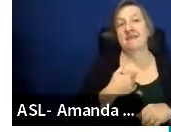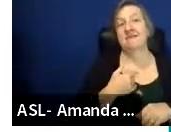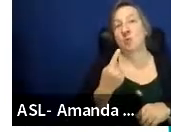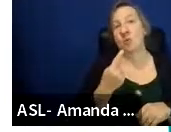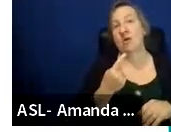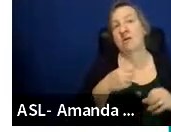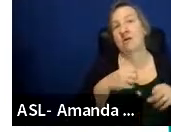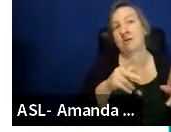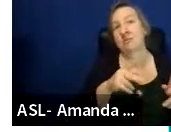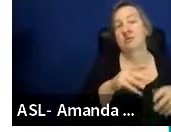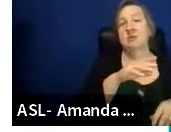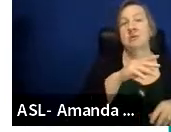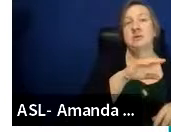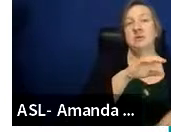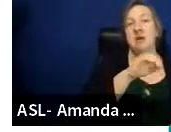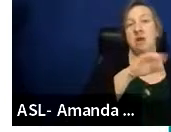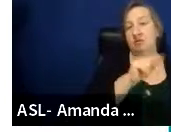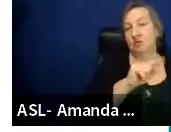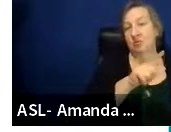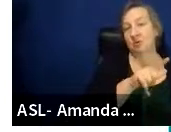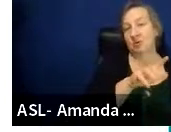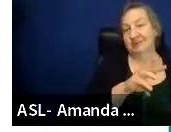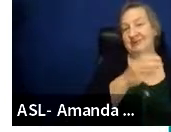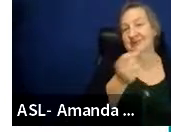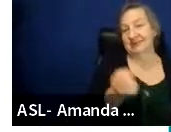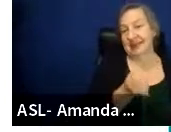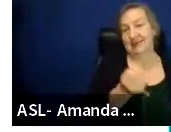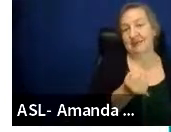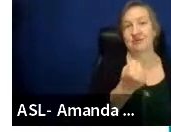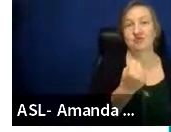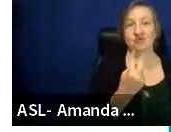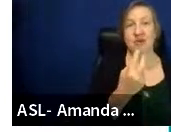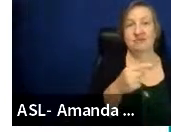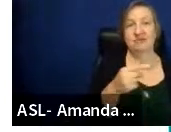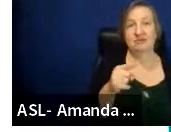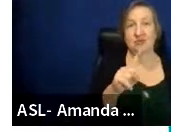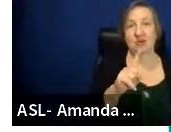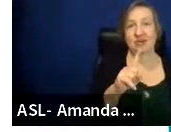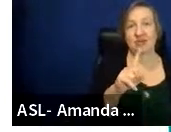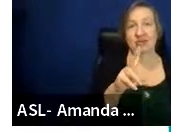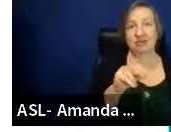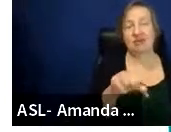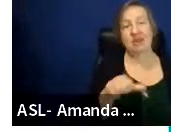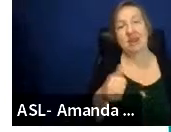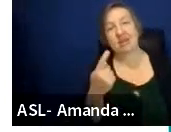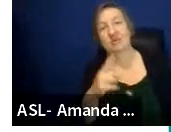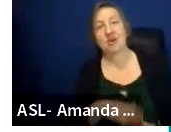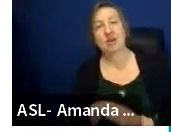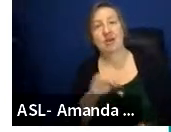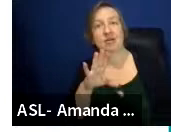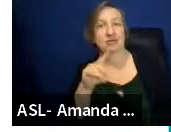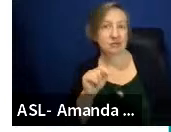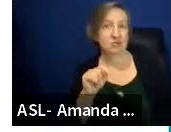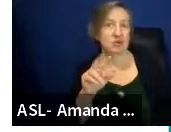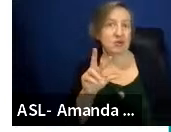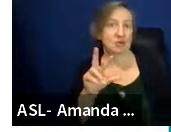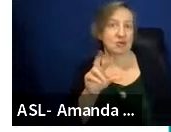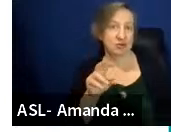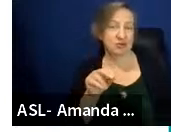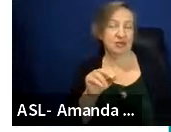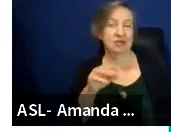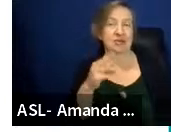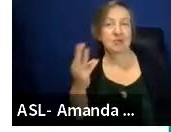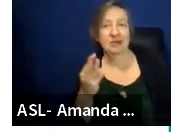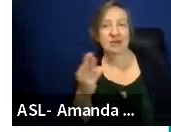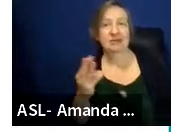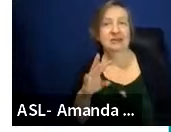October 26th. That's a Saturday from 12 to 1:30. And then we have another one on October 30th. That's a Wednesday from